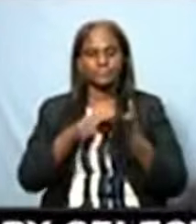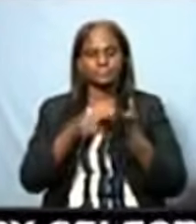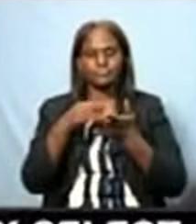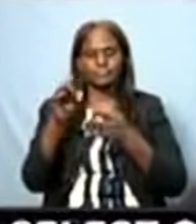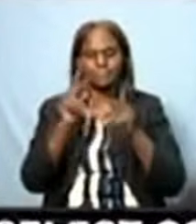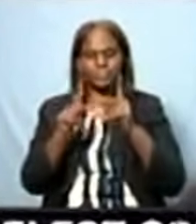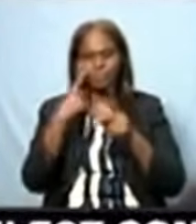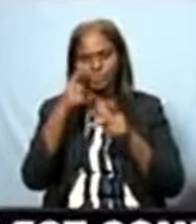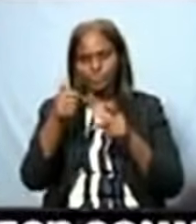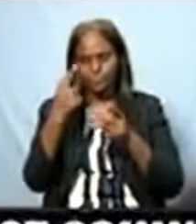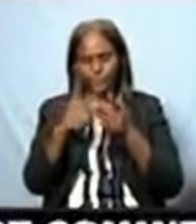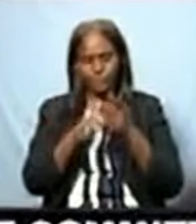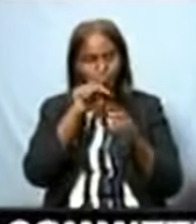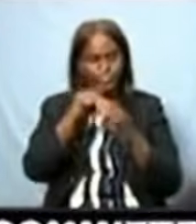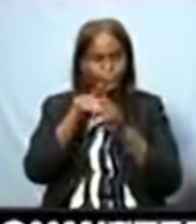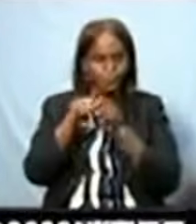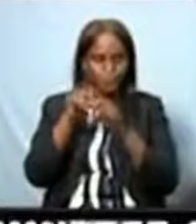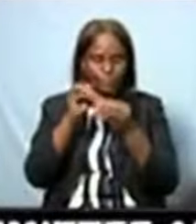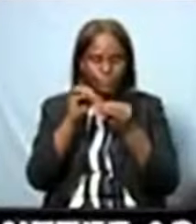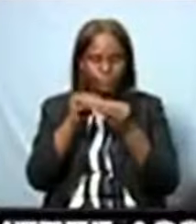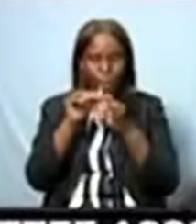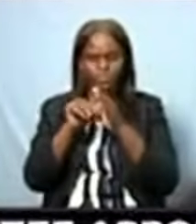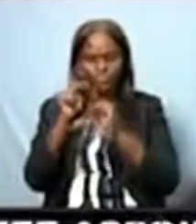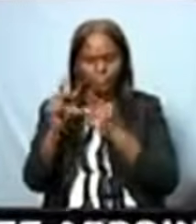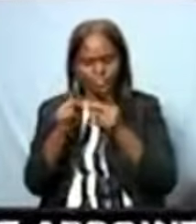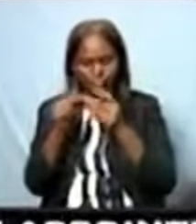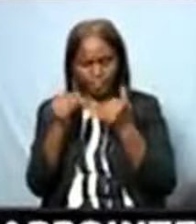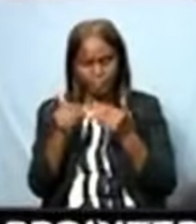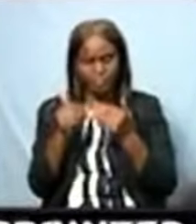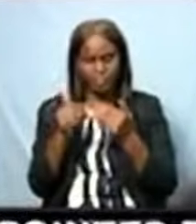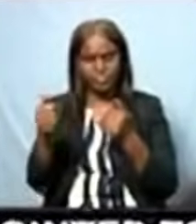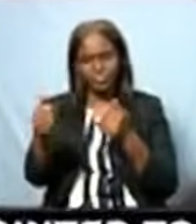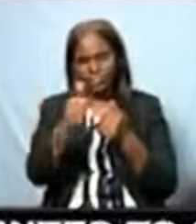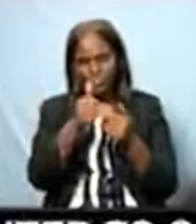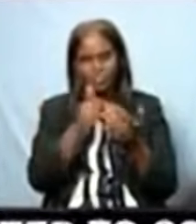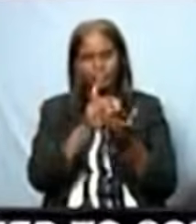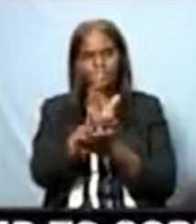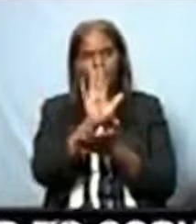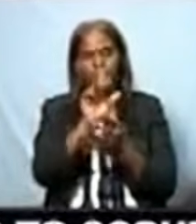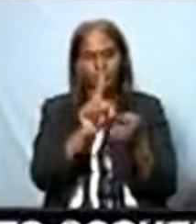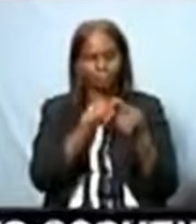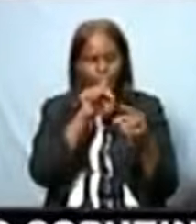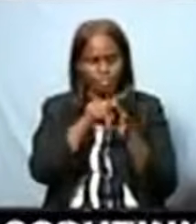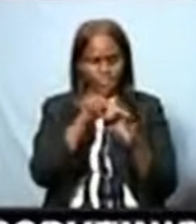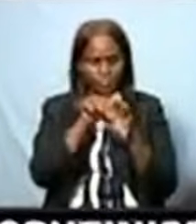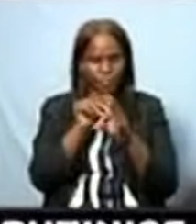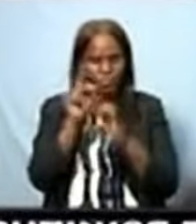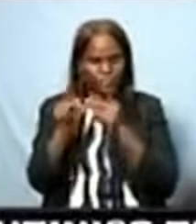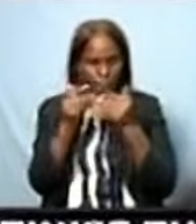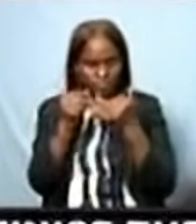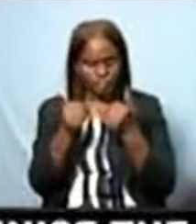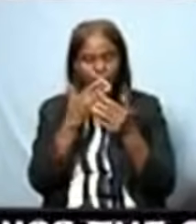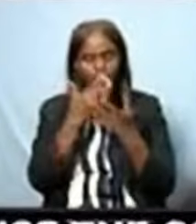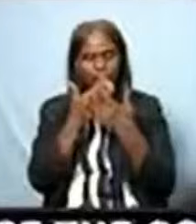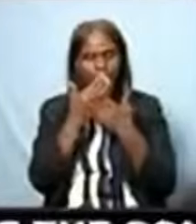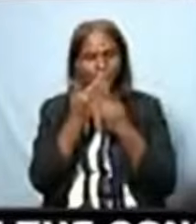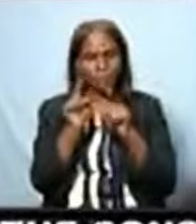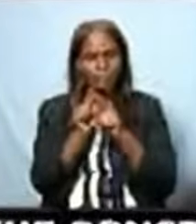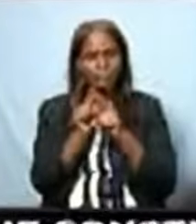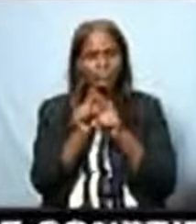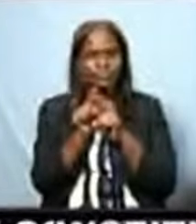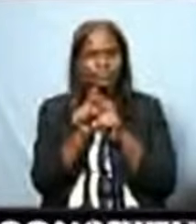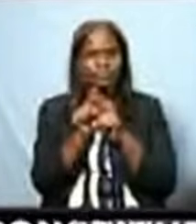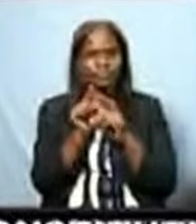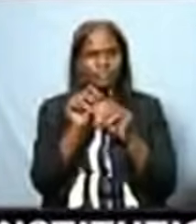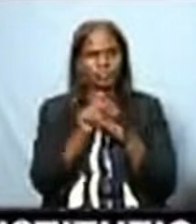the people who is actually participating in the process now, is he in order to participate in the process nicely, and as